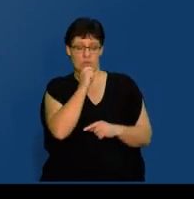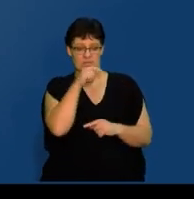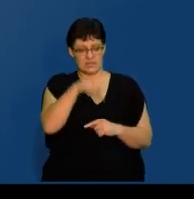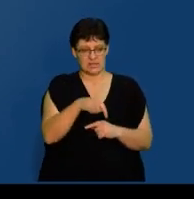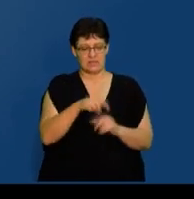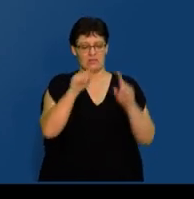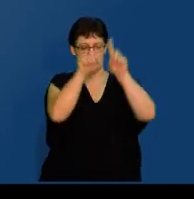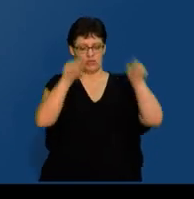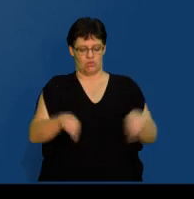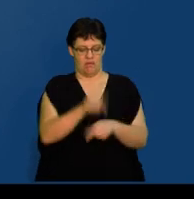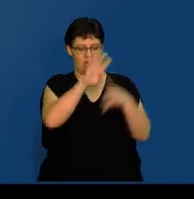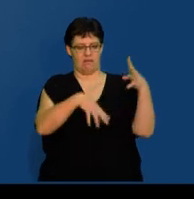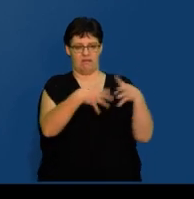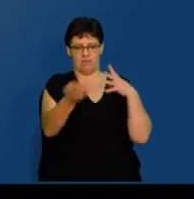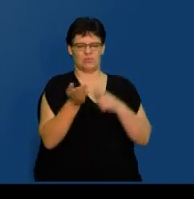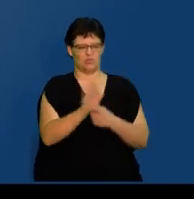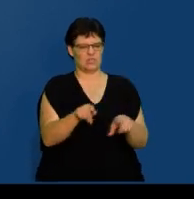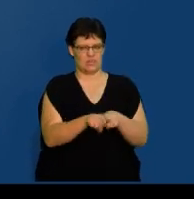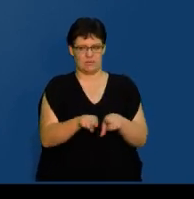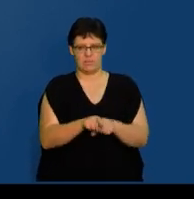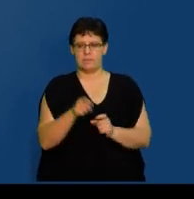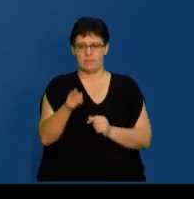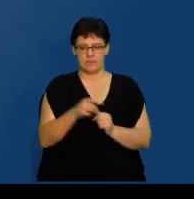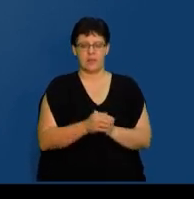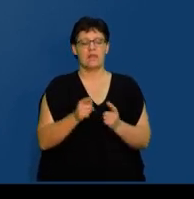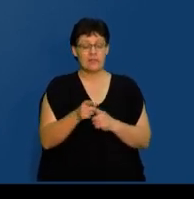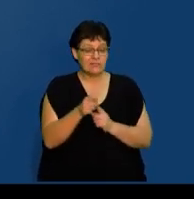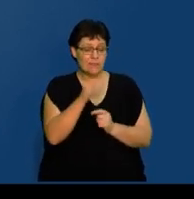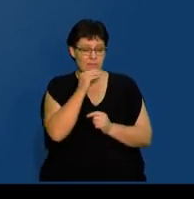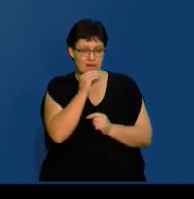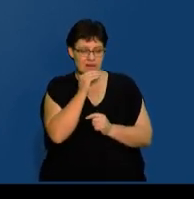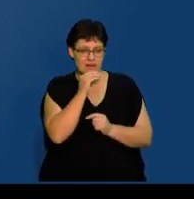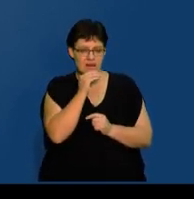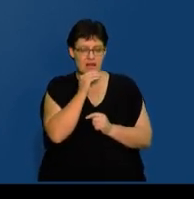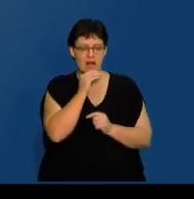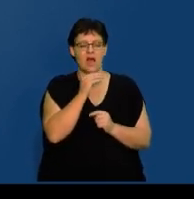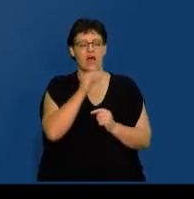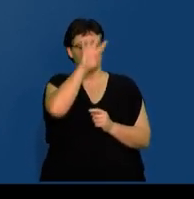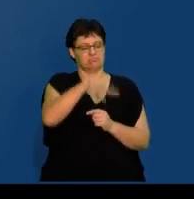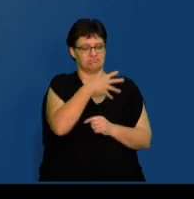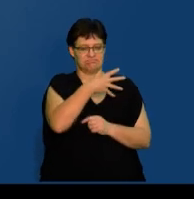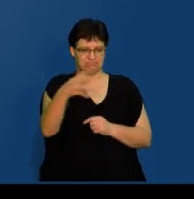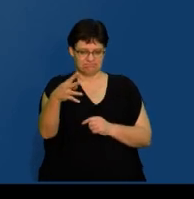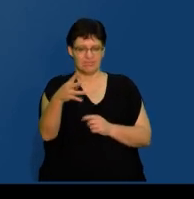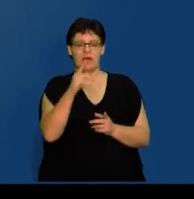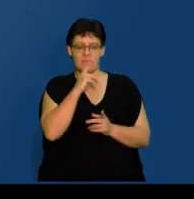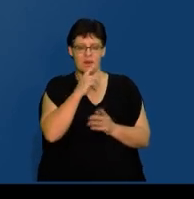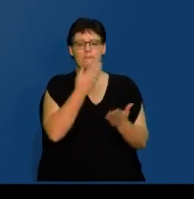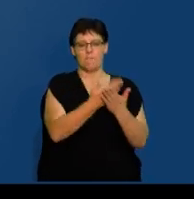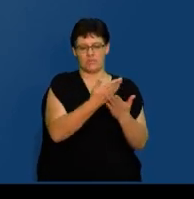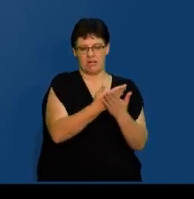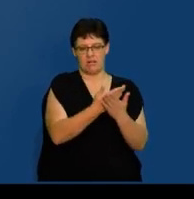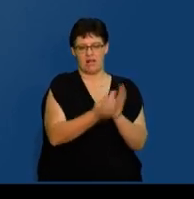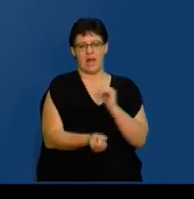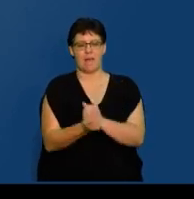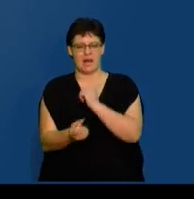Punnett square, which I've indicated here. And a Punnett square is essentially a set of squares that are used to work out the possible